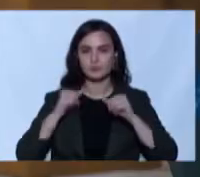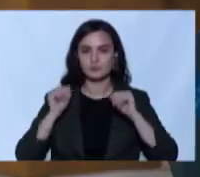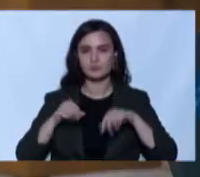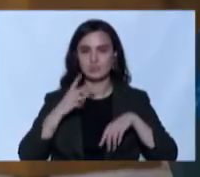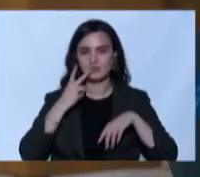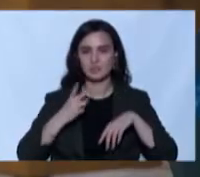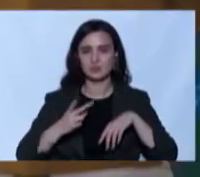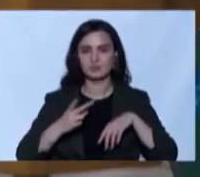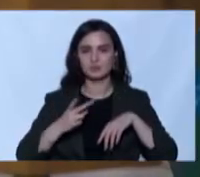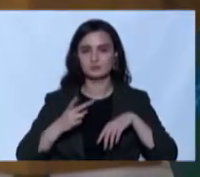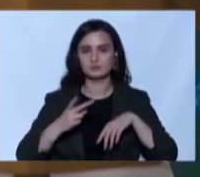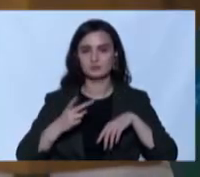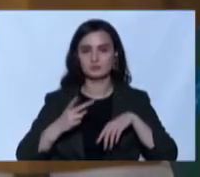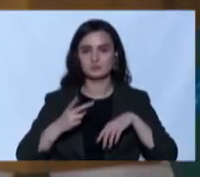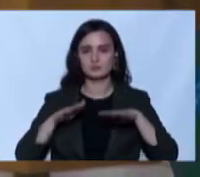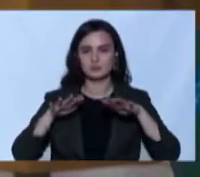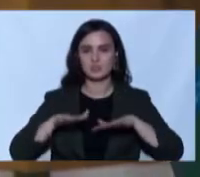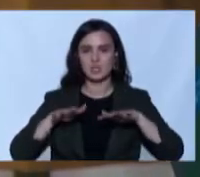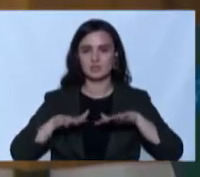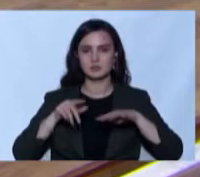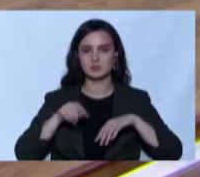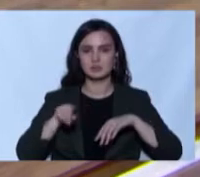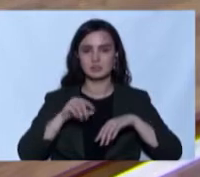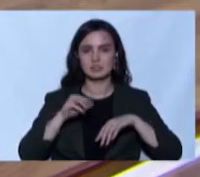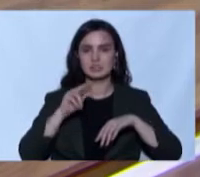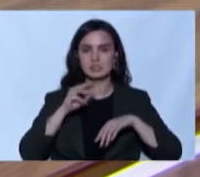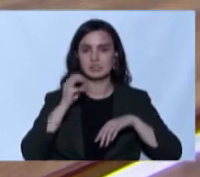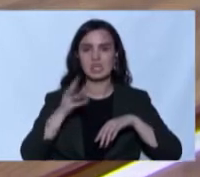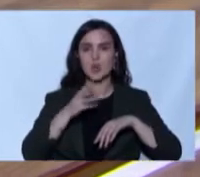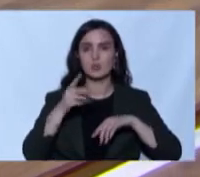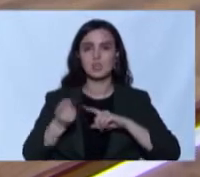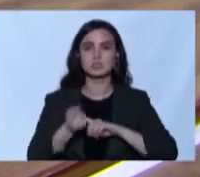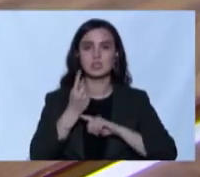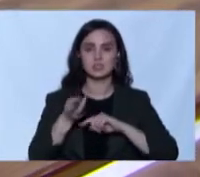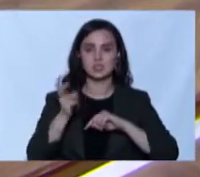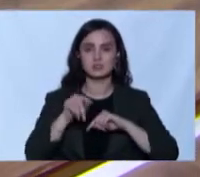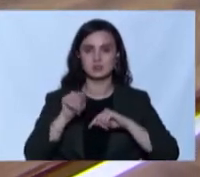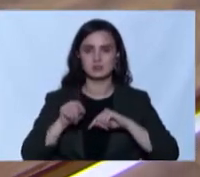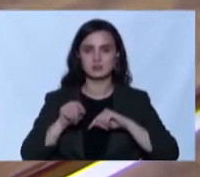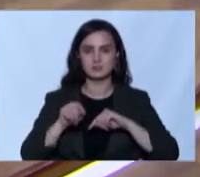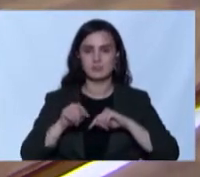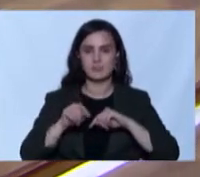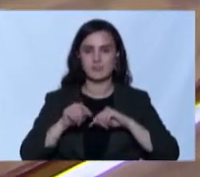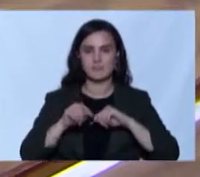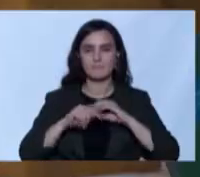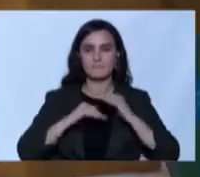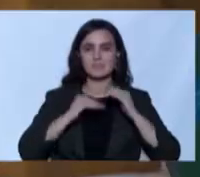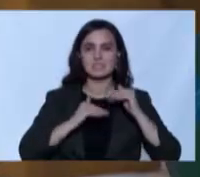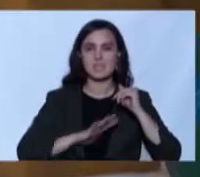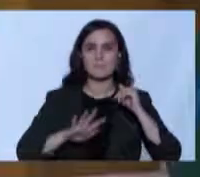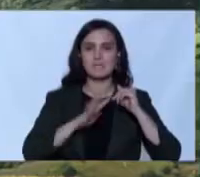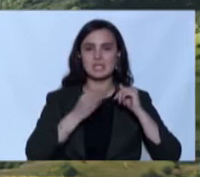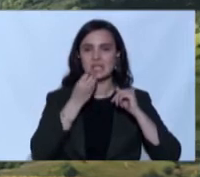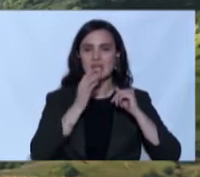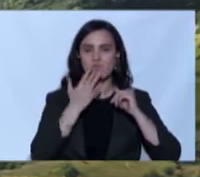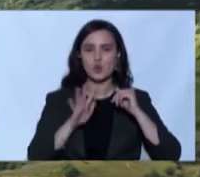see the place that Count Dracula originates from is the Eastern Europe sort of mysterious,